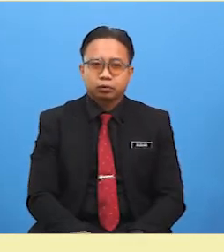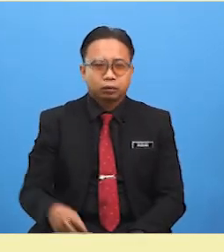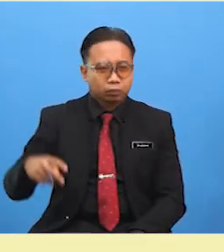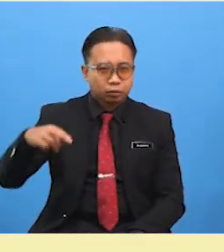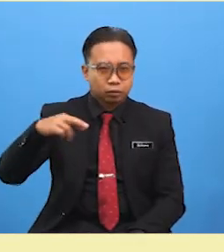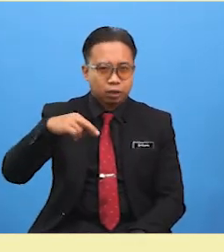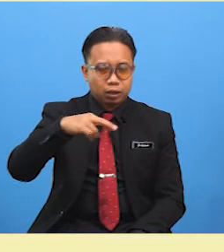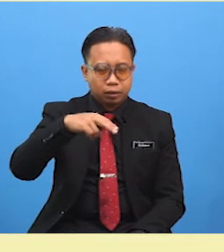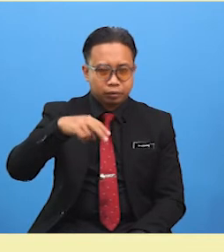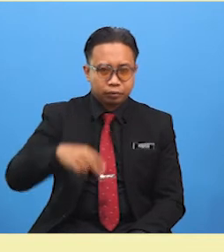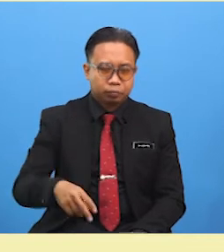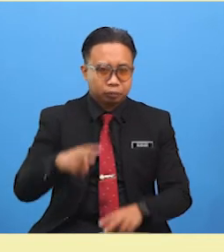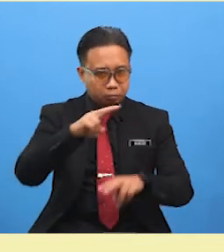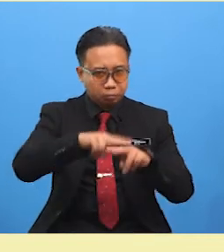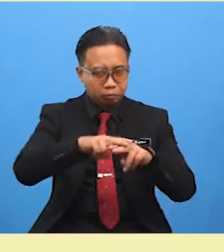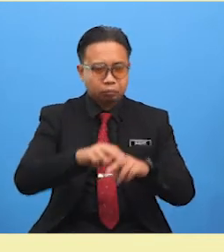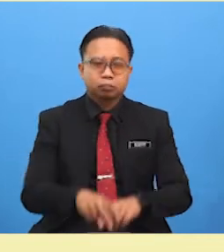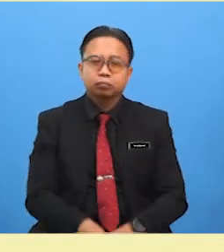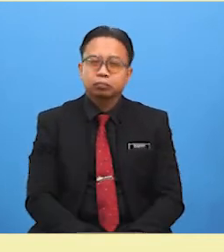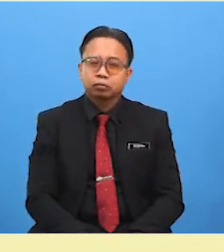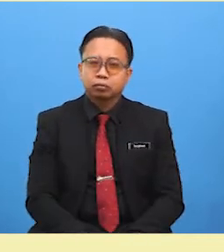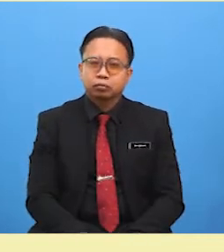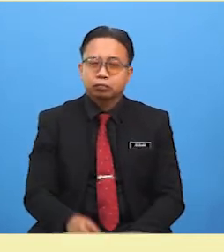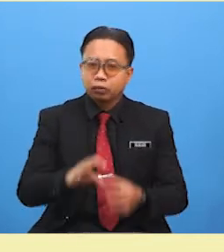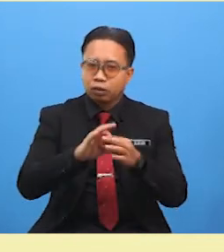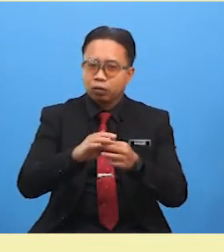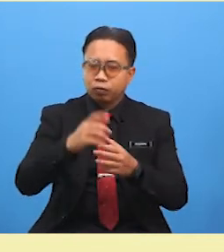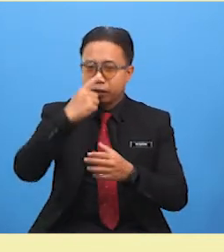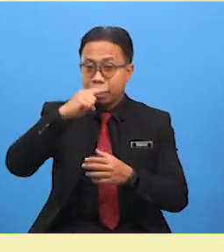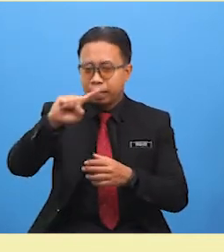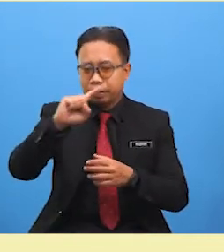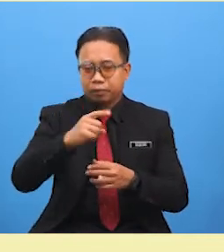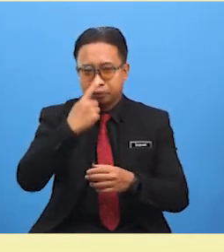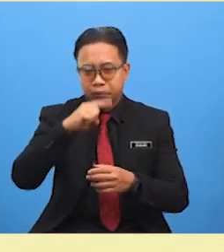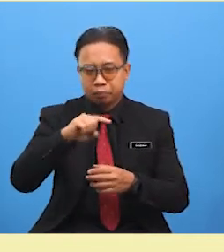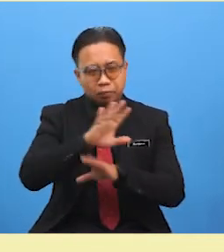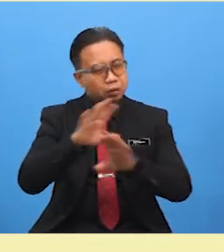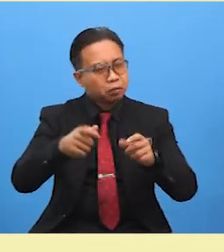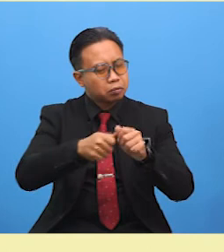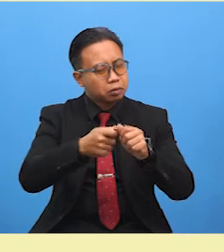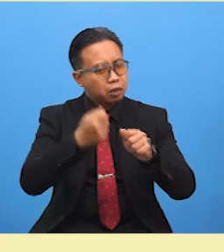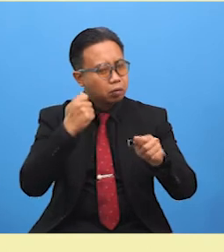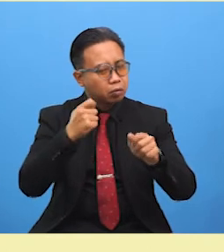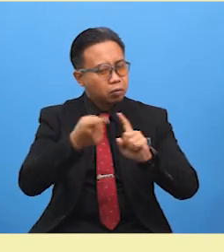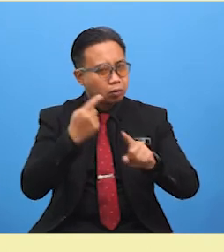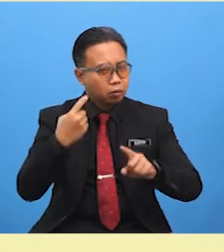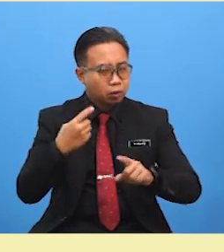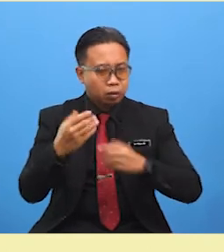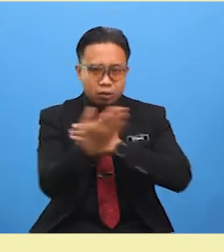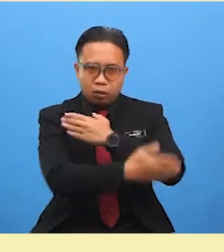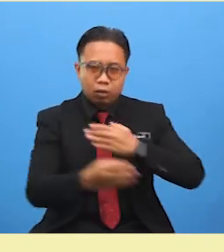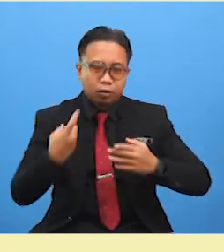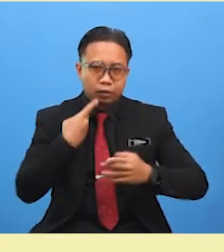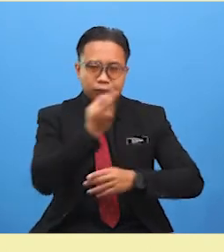for. Tuk-tuks are indeed an iconic symbol of Thailand, which is not far away from us, especially